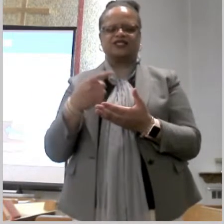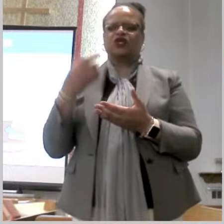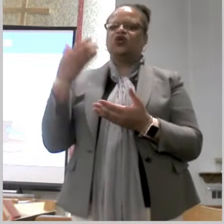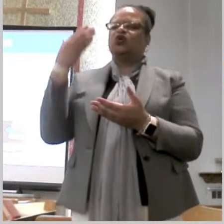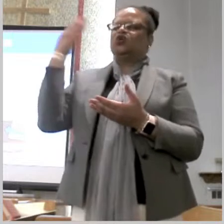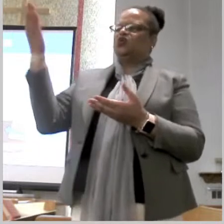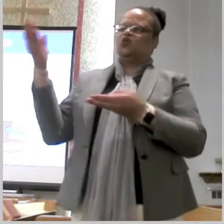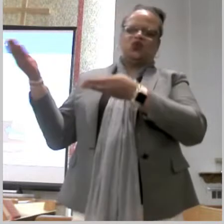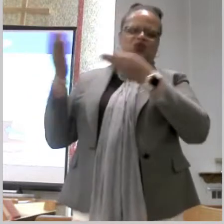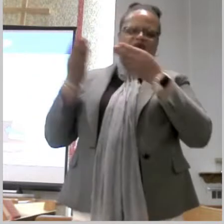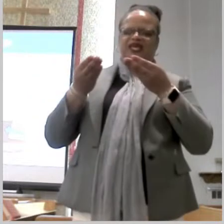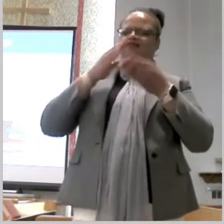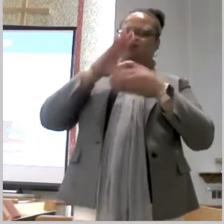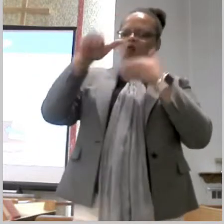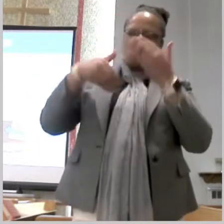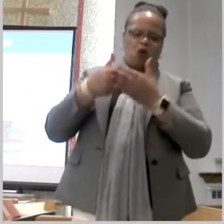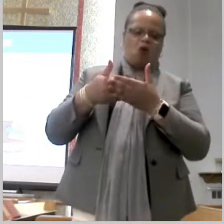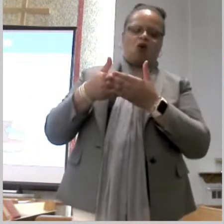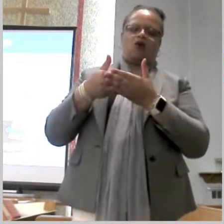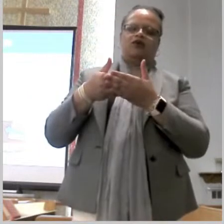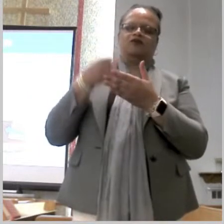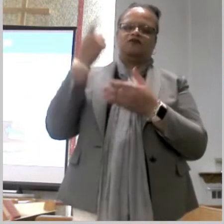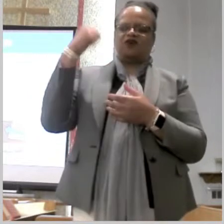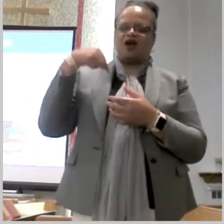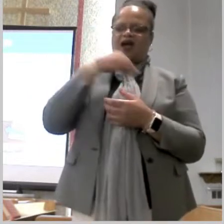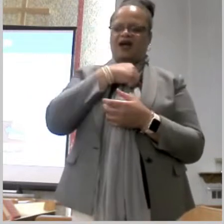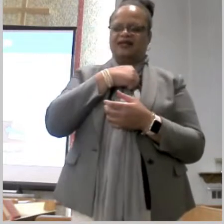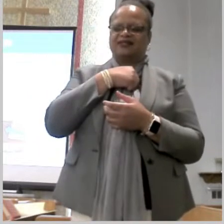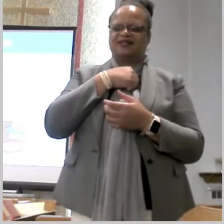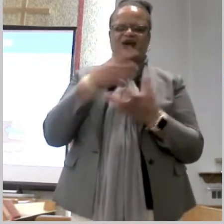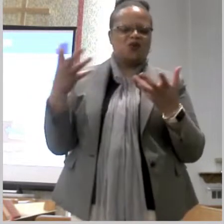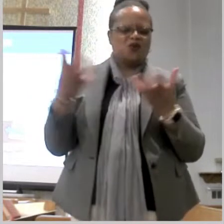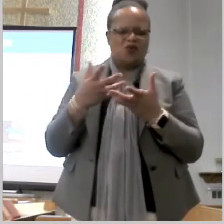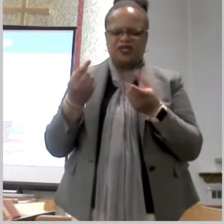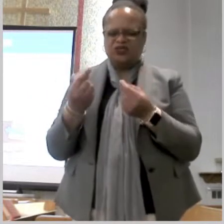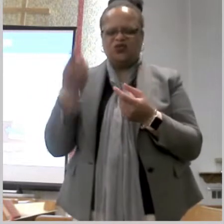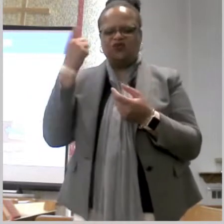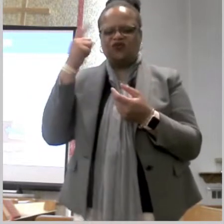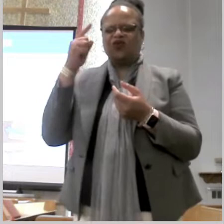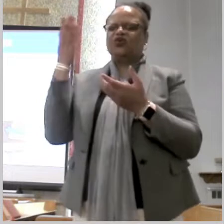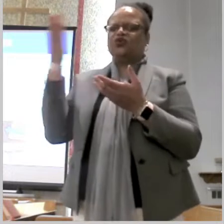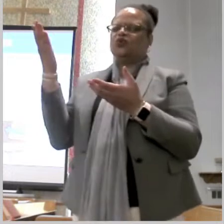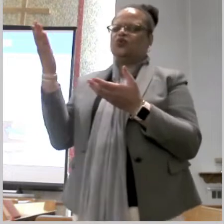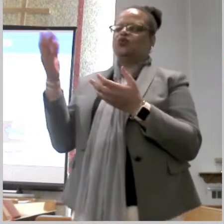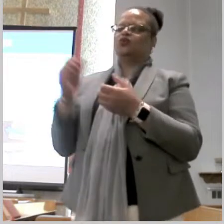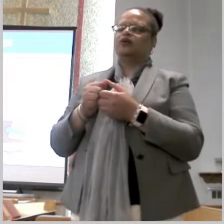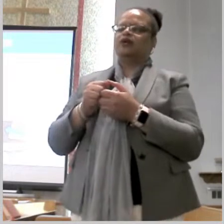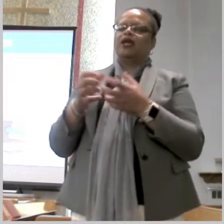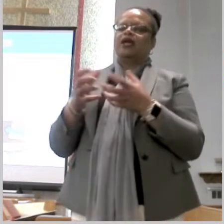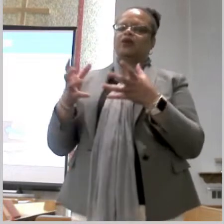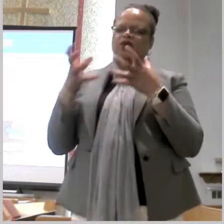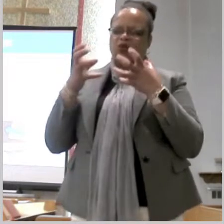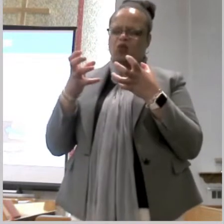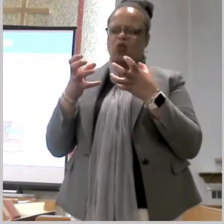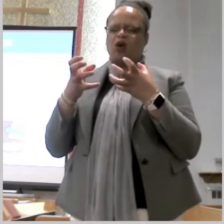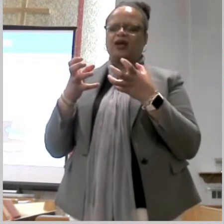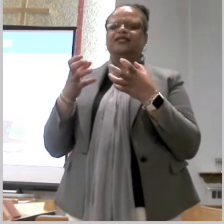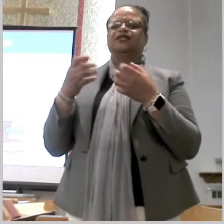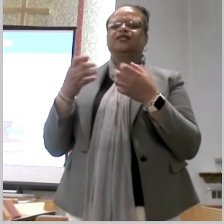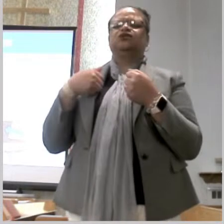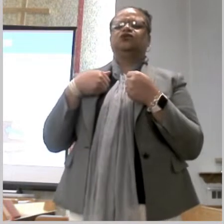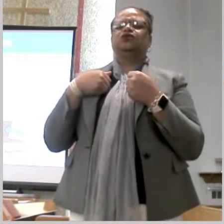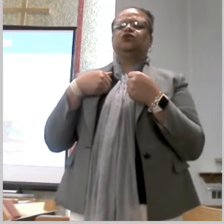done given beauty for us. What can we now do in turn? And we pray that you start to allow